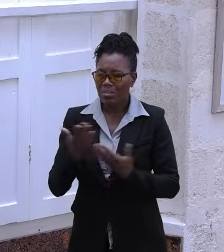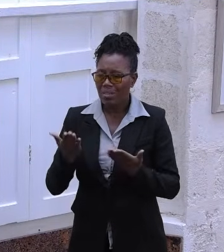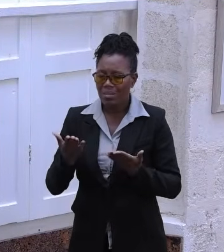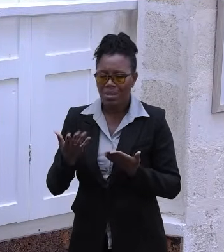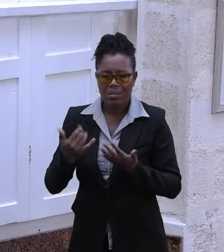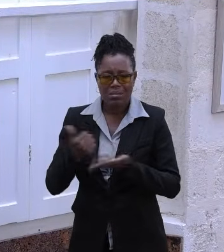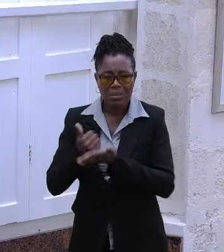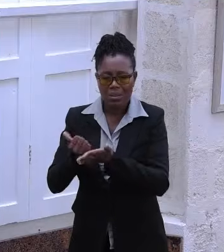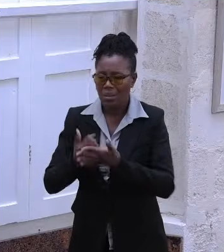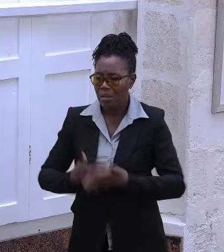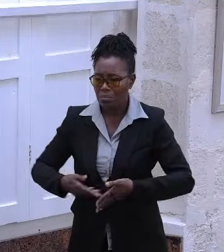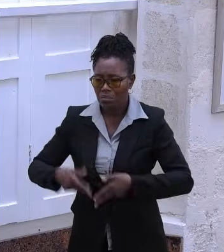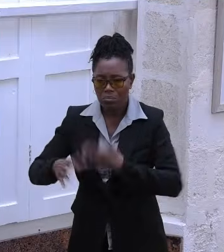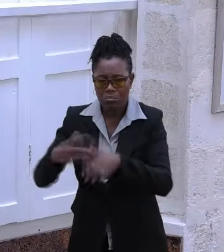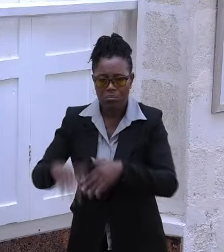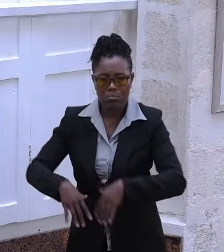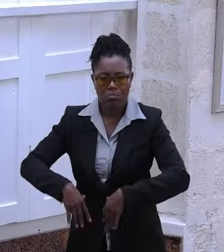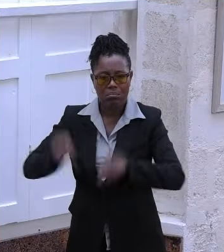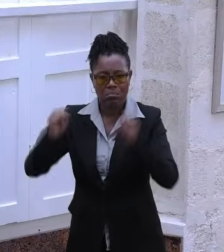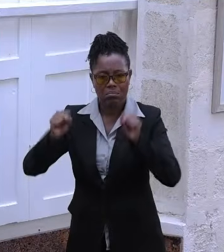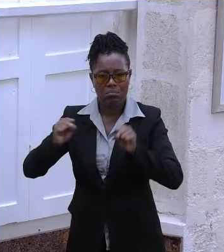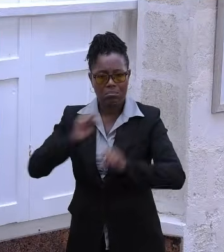to citizenship.